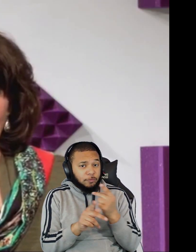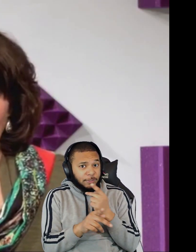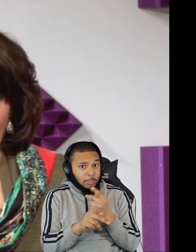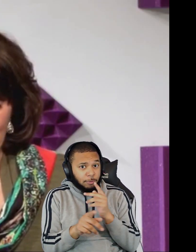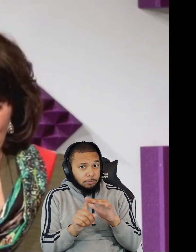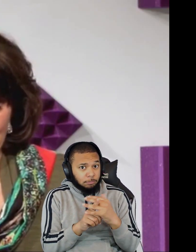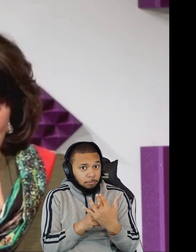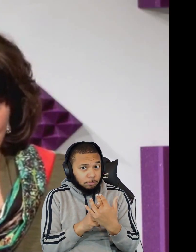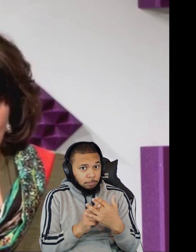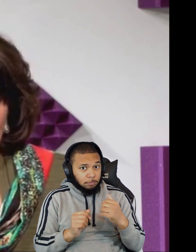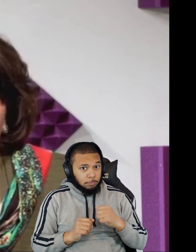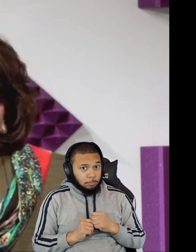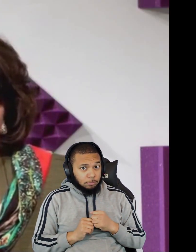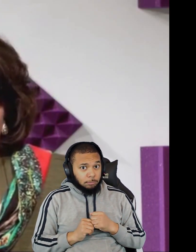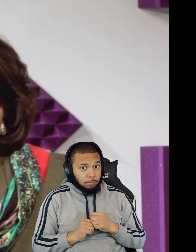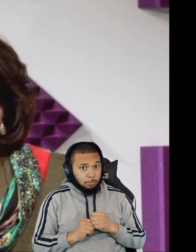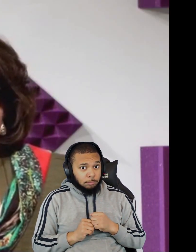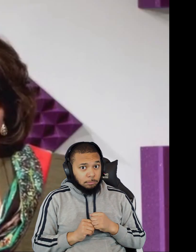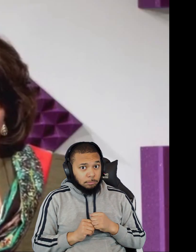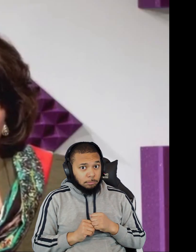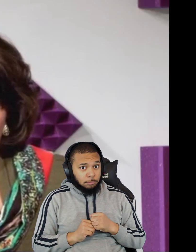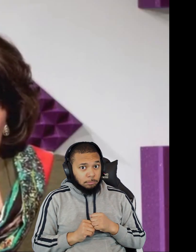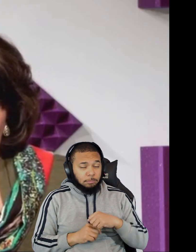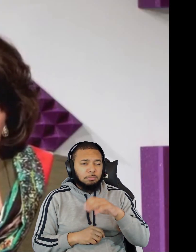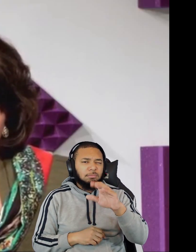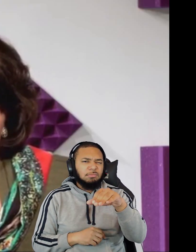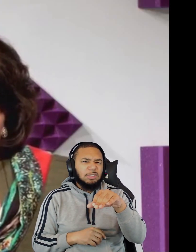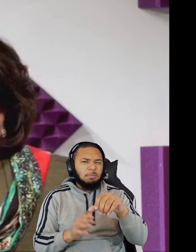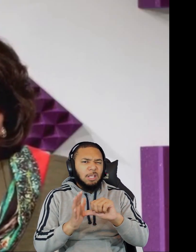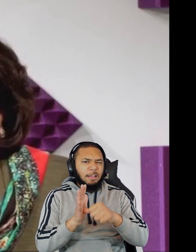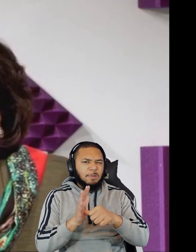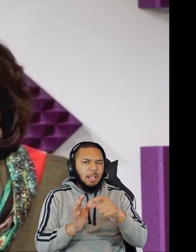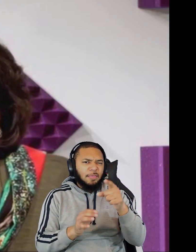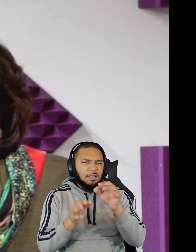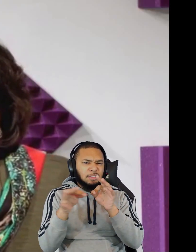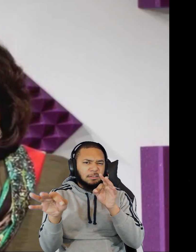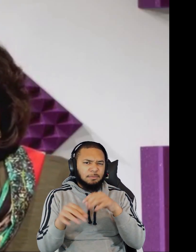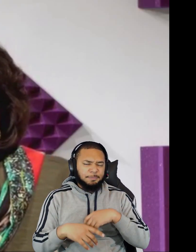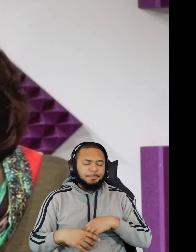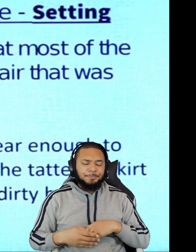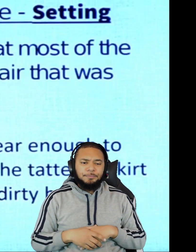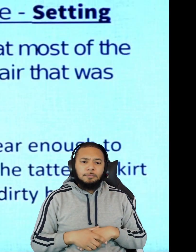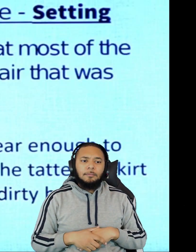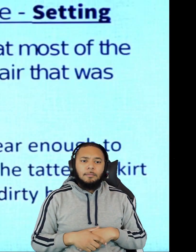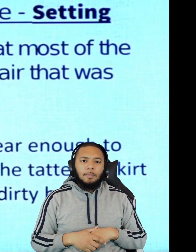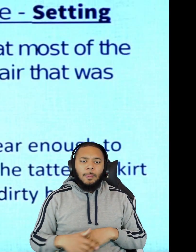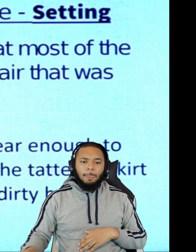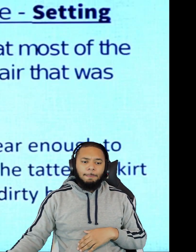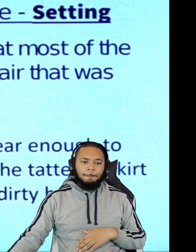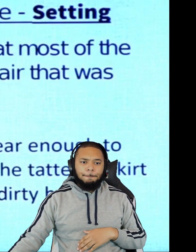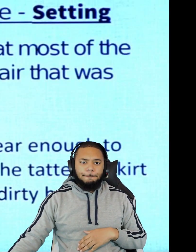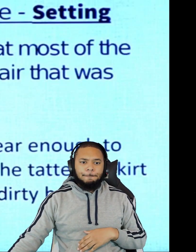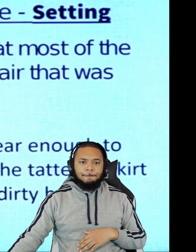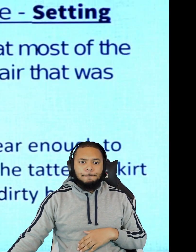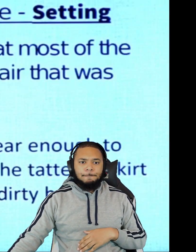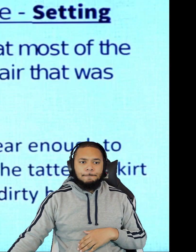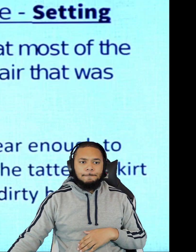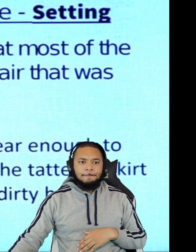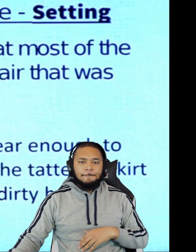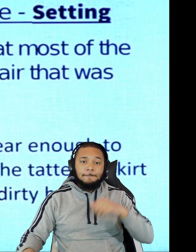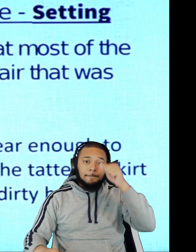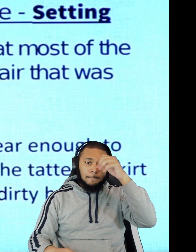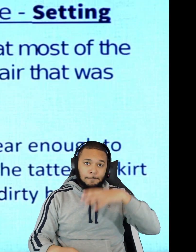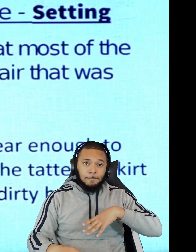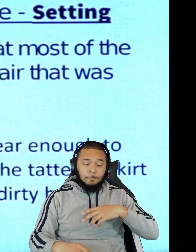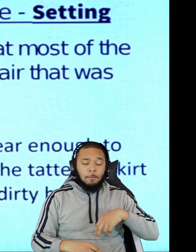circumstances? Let me point you to this line right here. He sat most of the day in a backless chair that